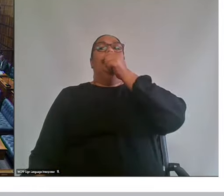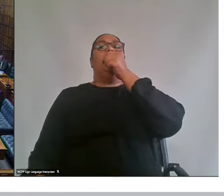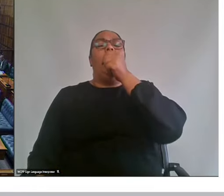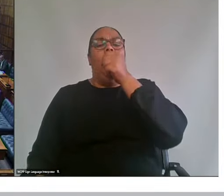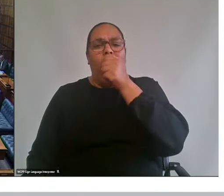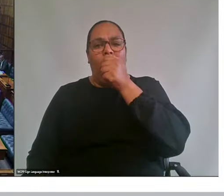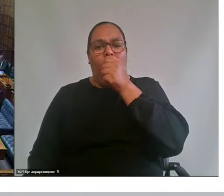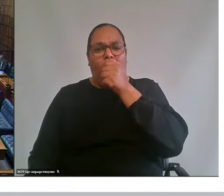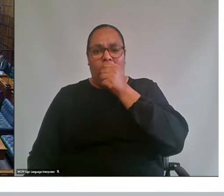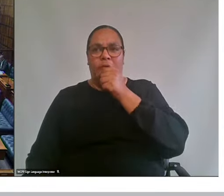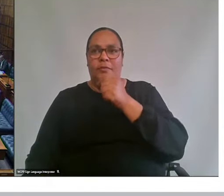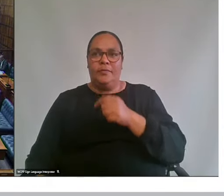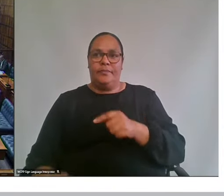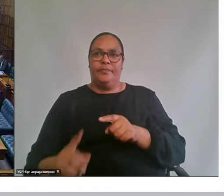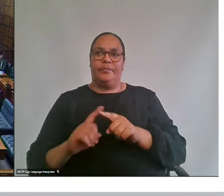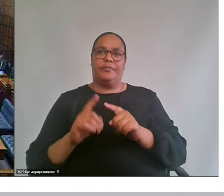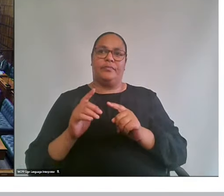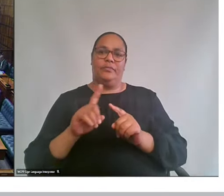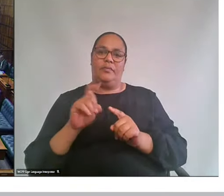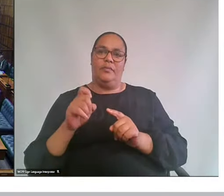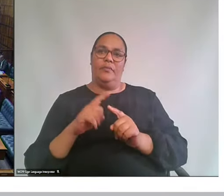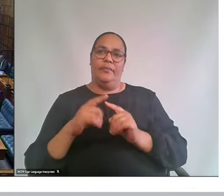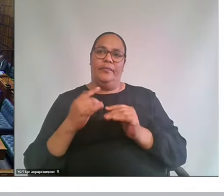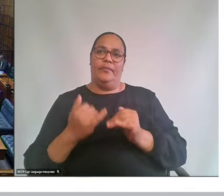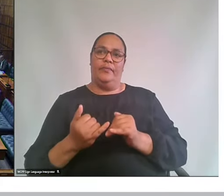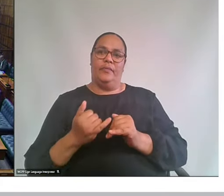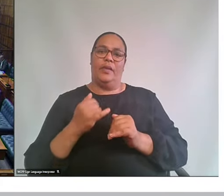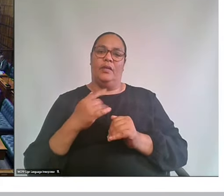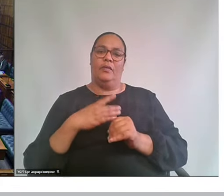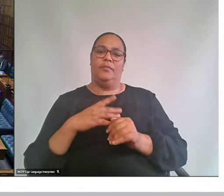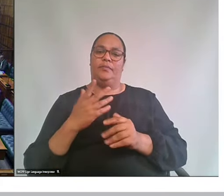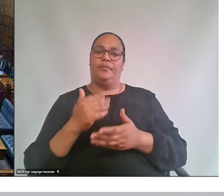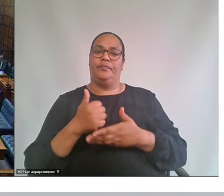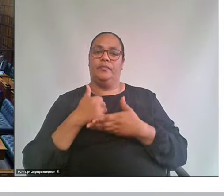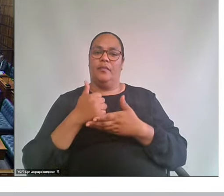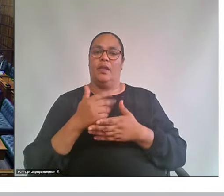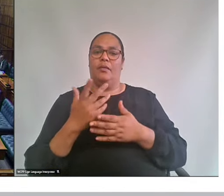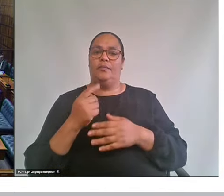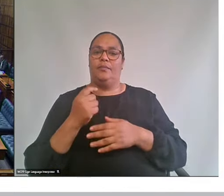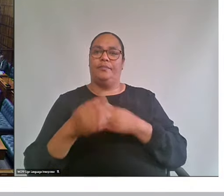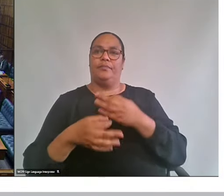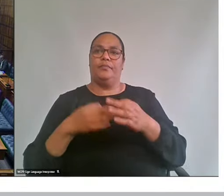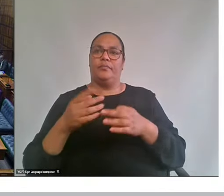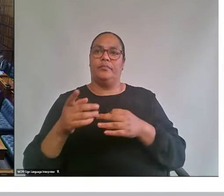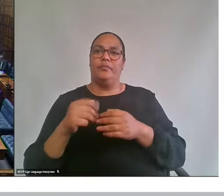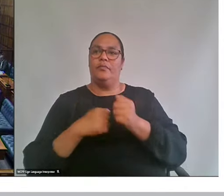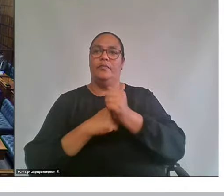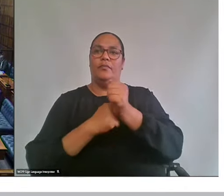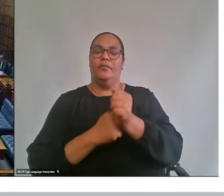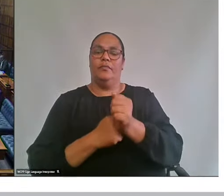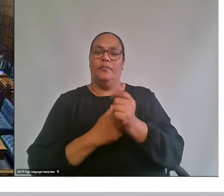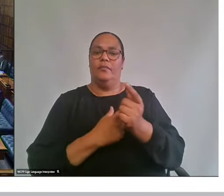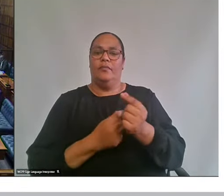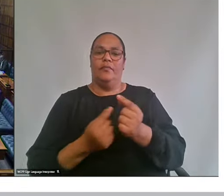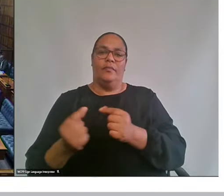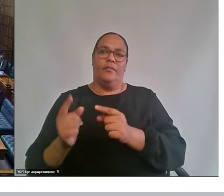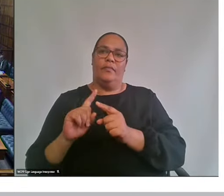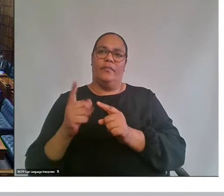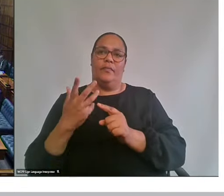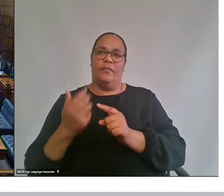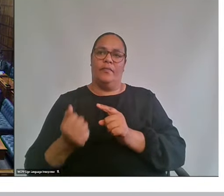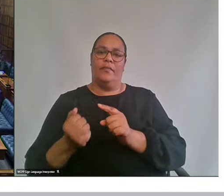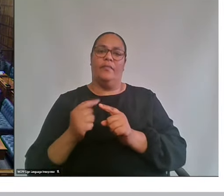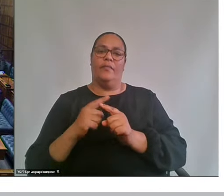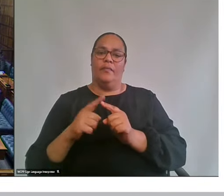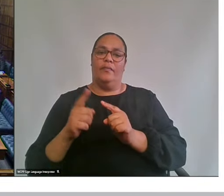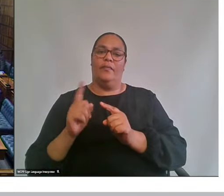although the questions are uh quite specific I think it might be helpful just to talk a little bit about the strategy uh that we have in